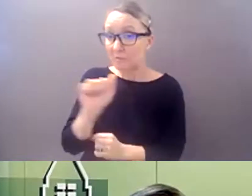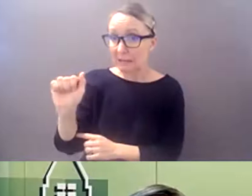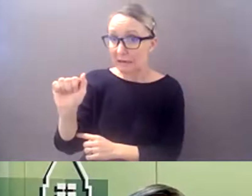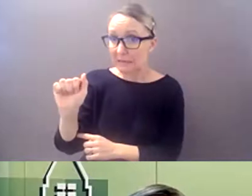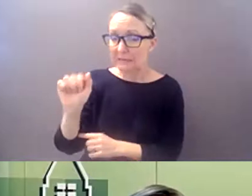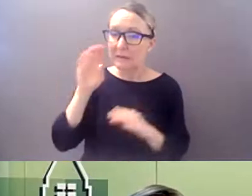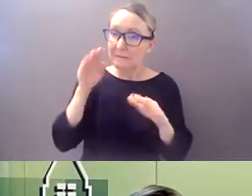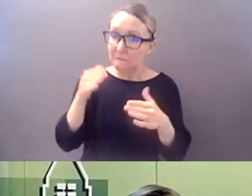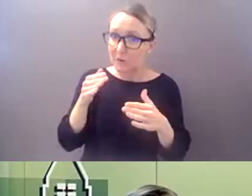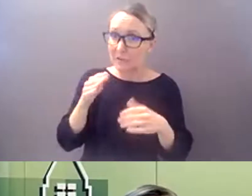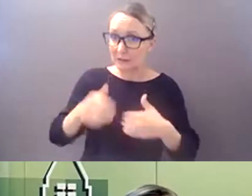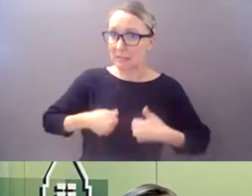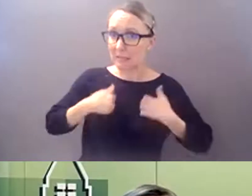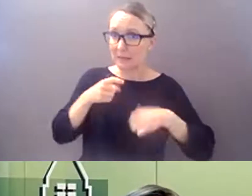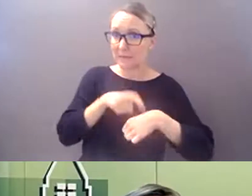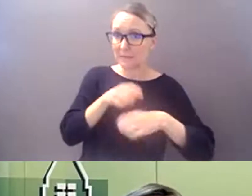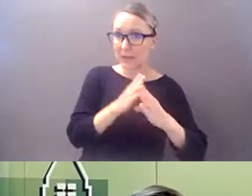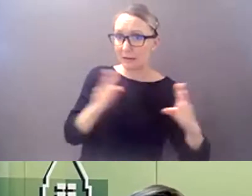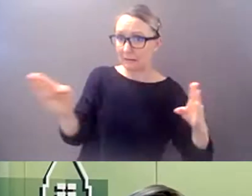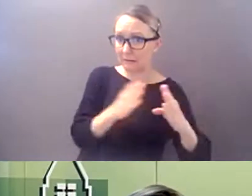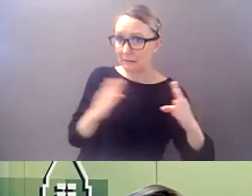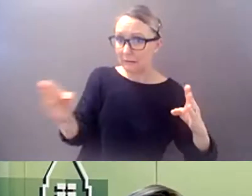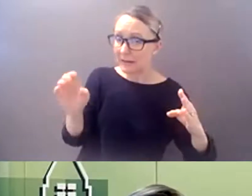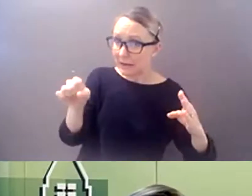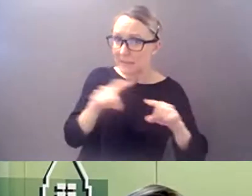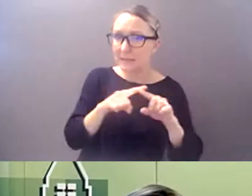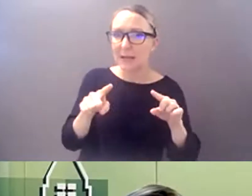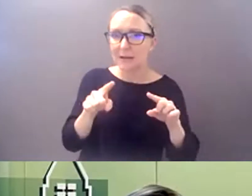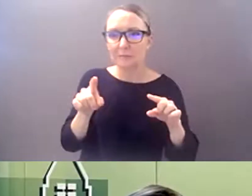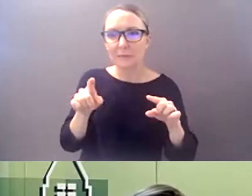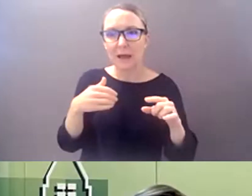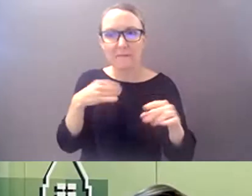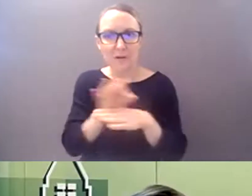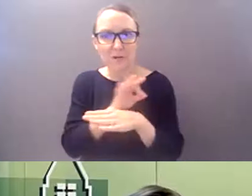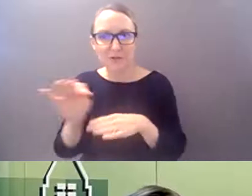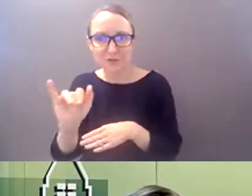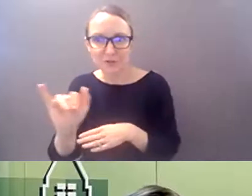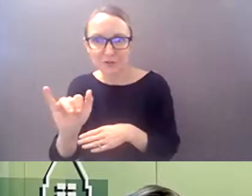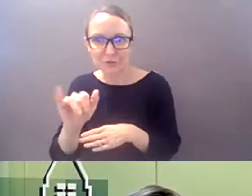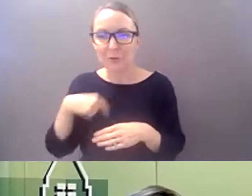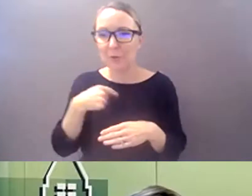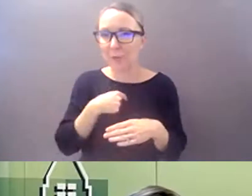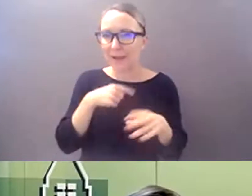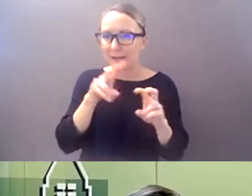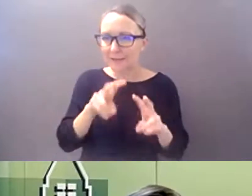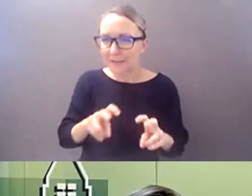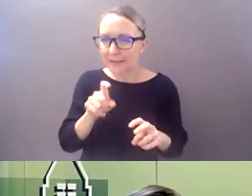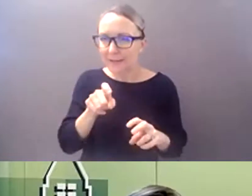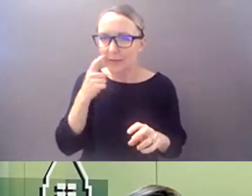span of life, have a lot of functionality. We assess the changing needs of older adults in the